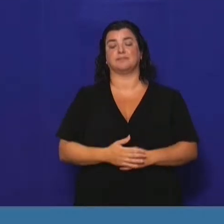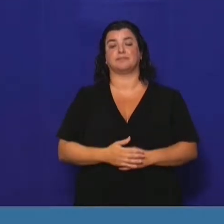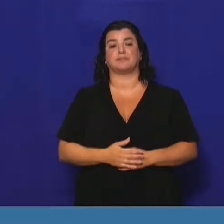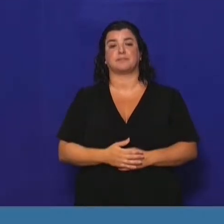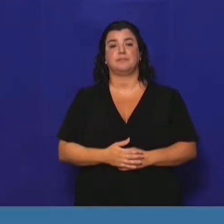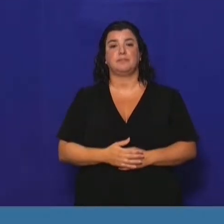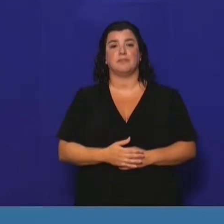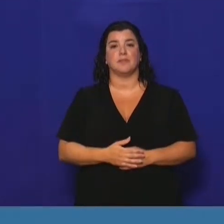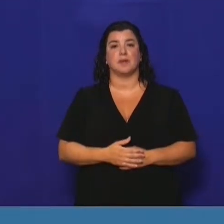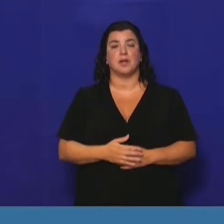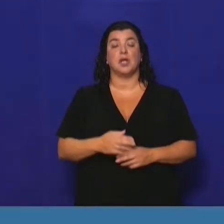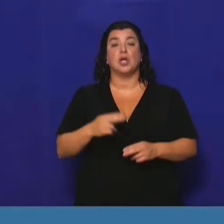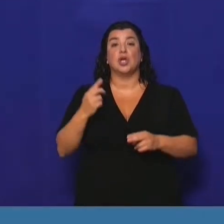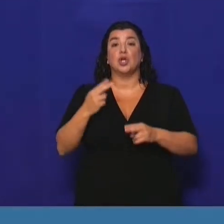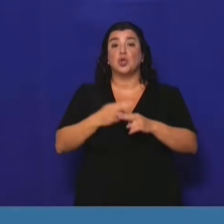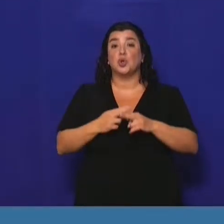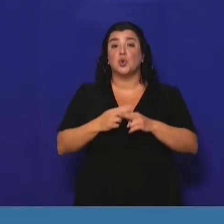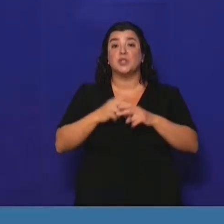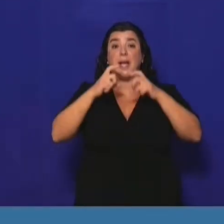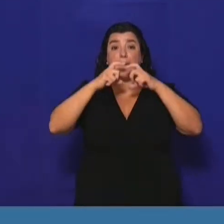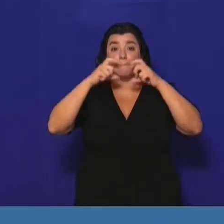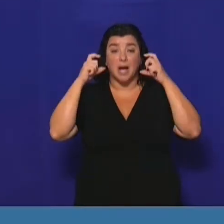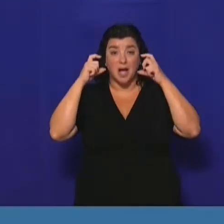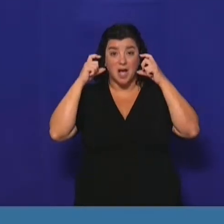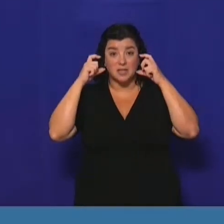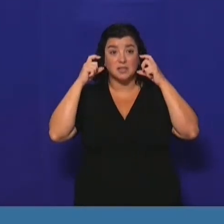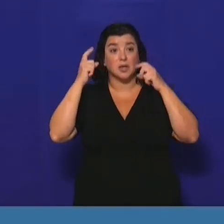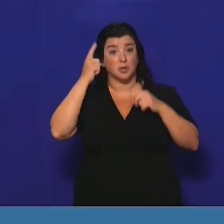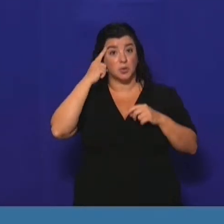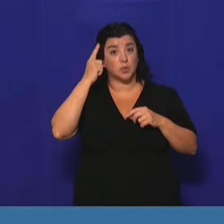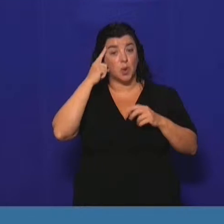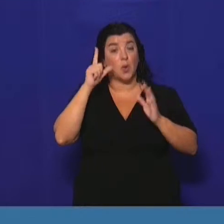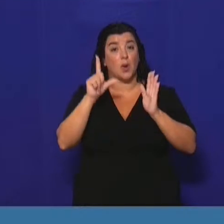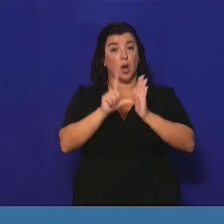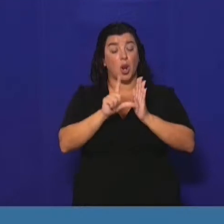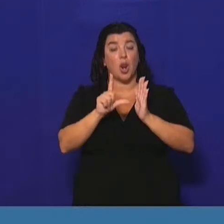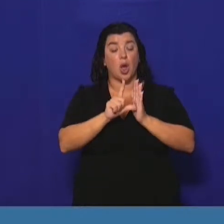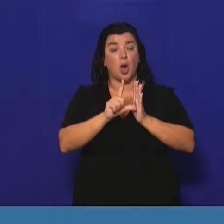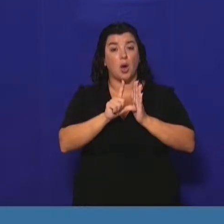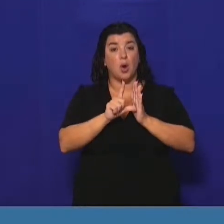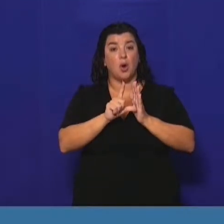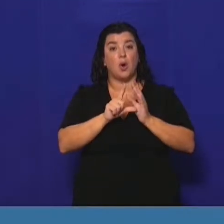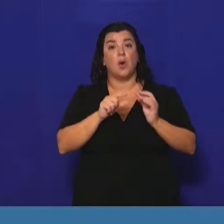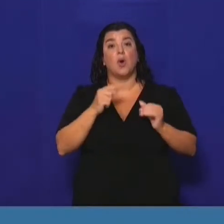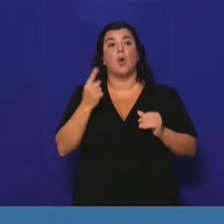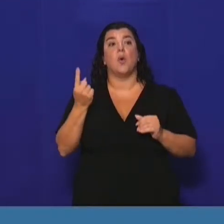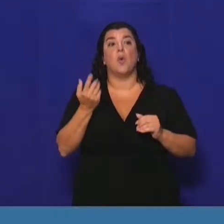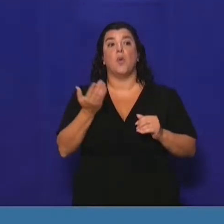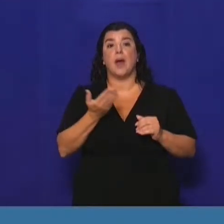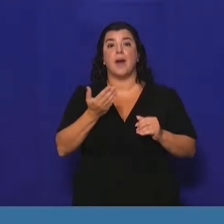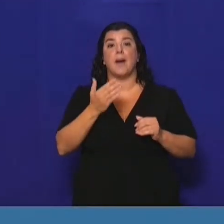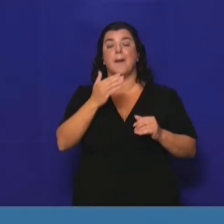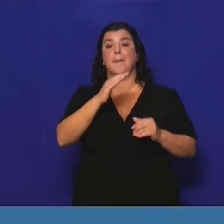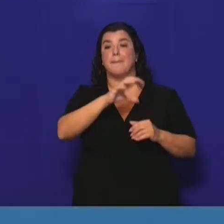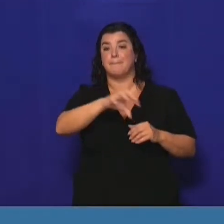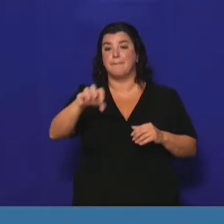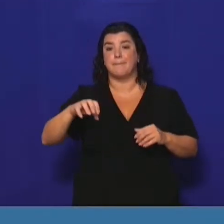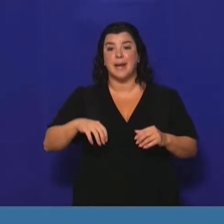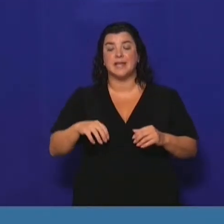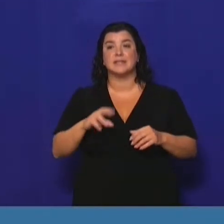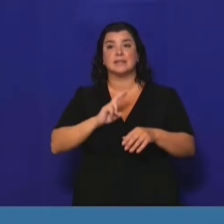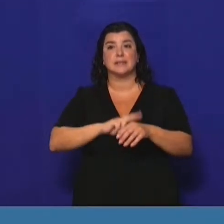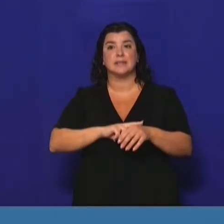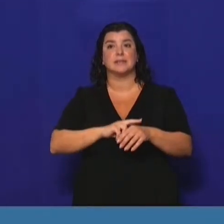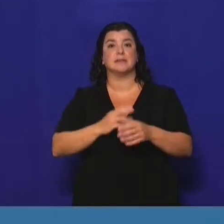of the masks, we appeal for knowing the legislation where there are obligatory places where a mask needs to be worn. However, we